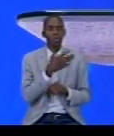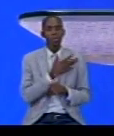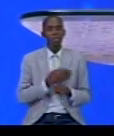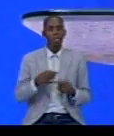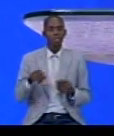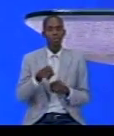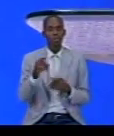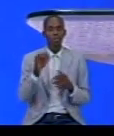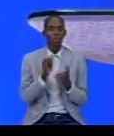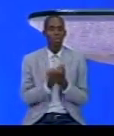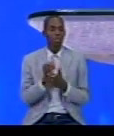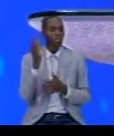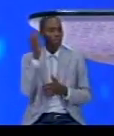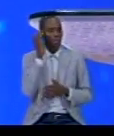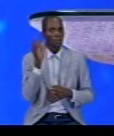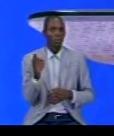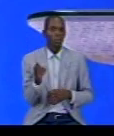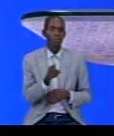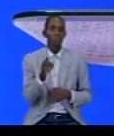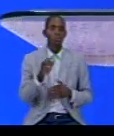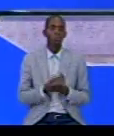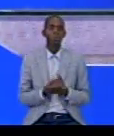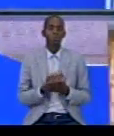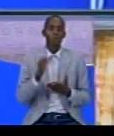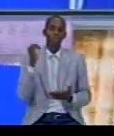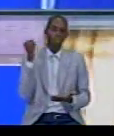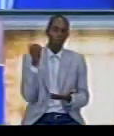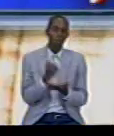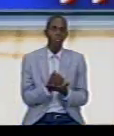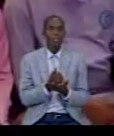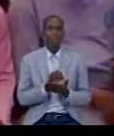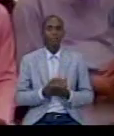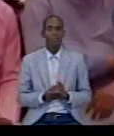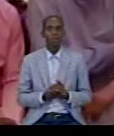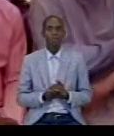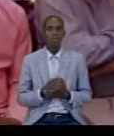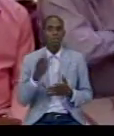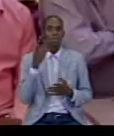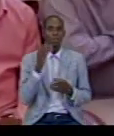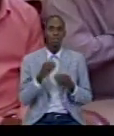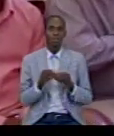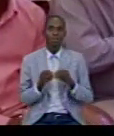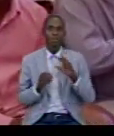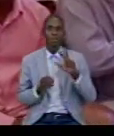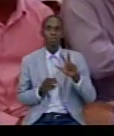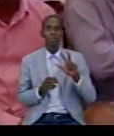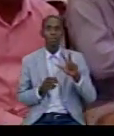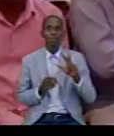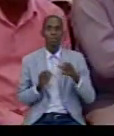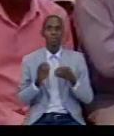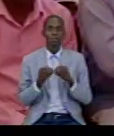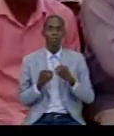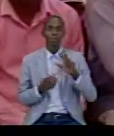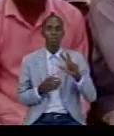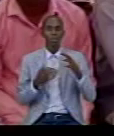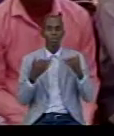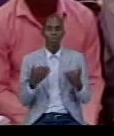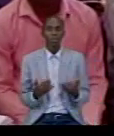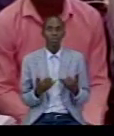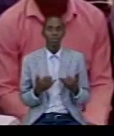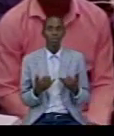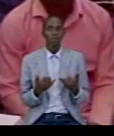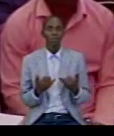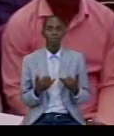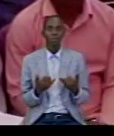and them that hear thee. Amen. Look at number three here. Number three now, we're